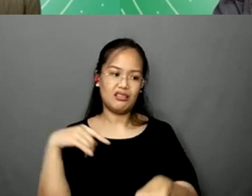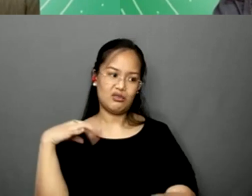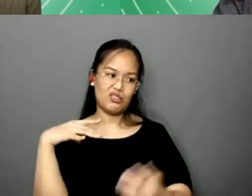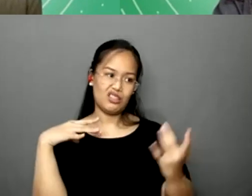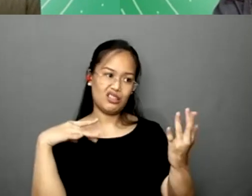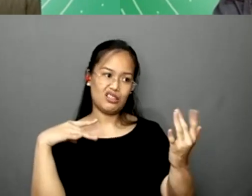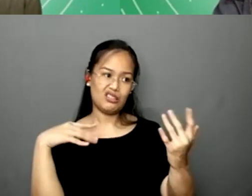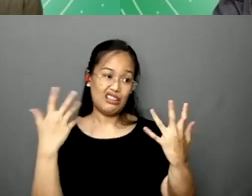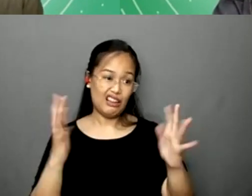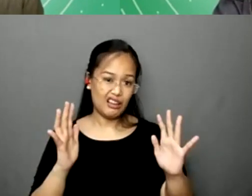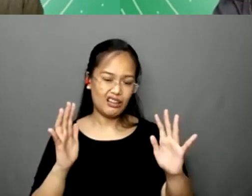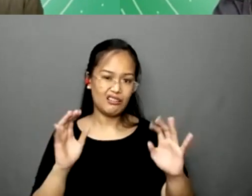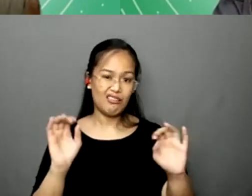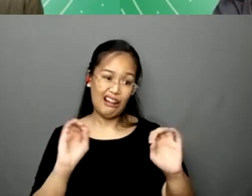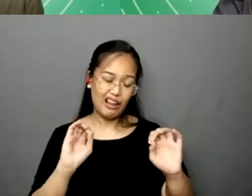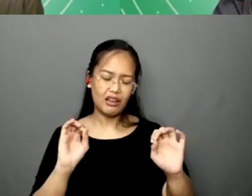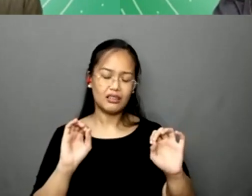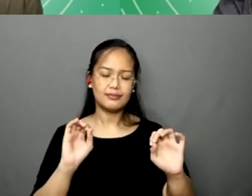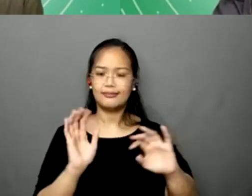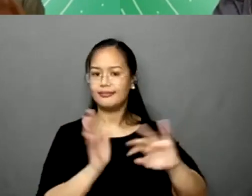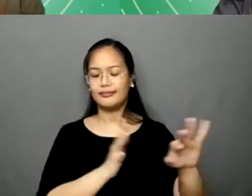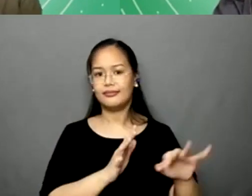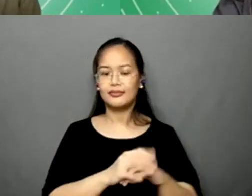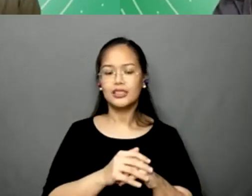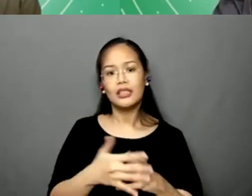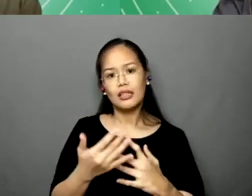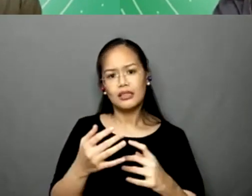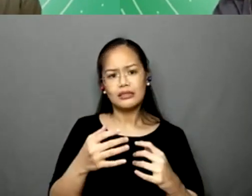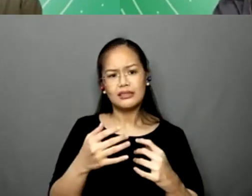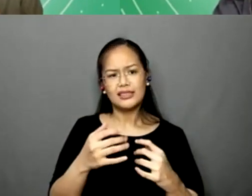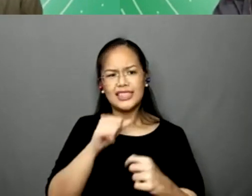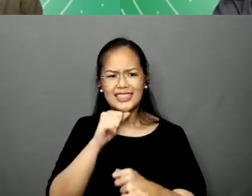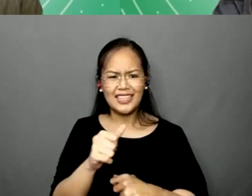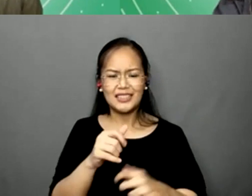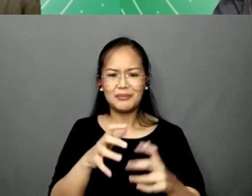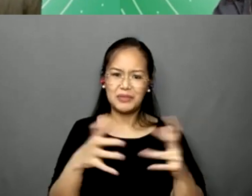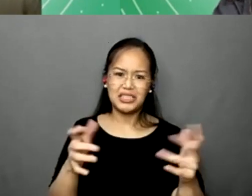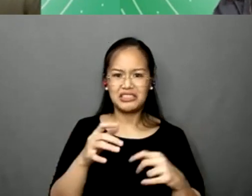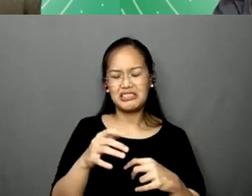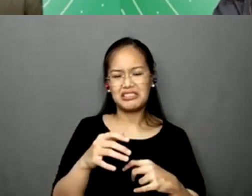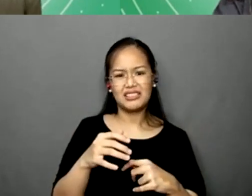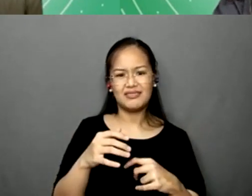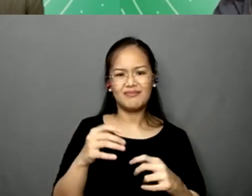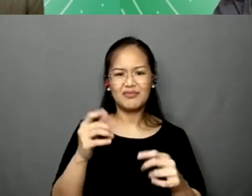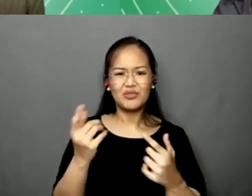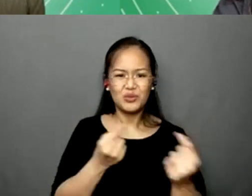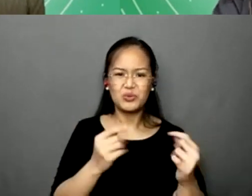will resonate with that. There is not much an individual consumer can do in terms of sustainability for